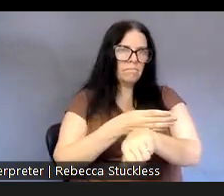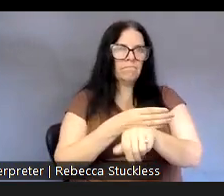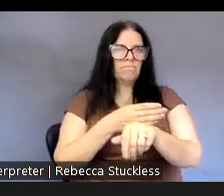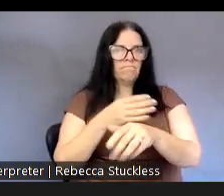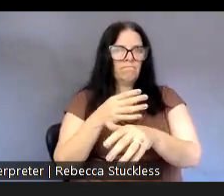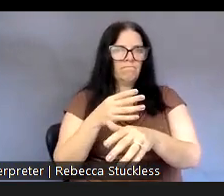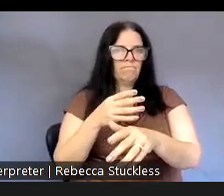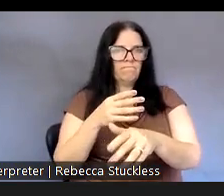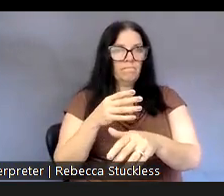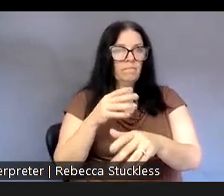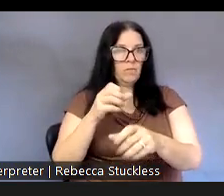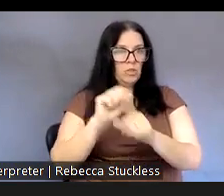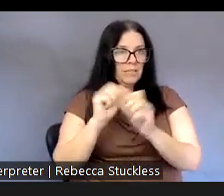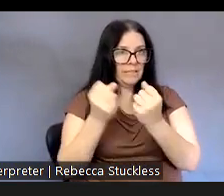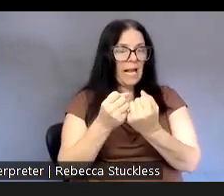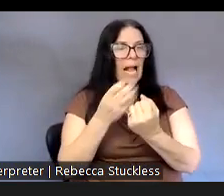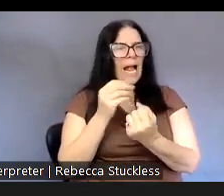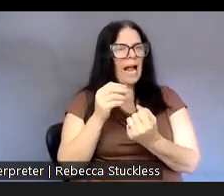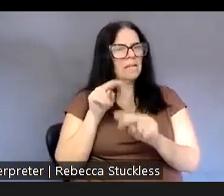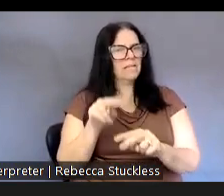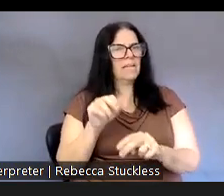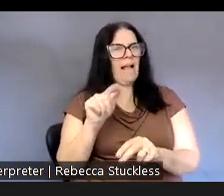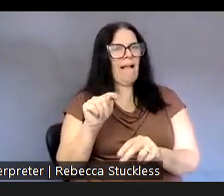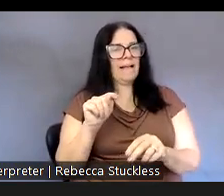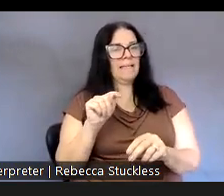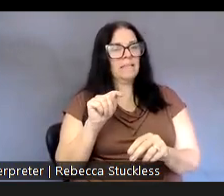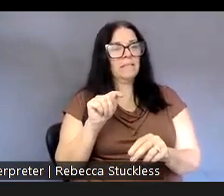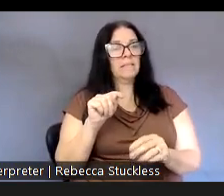and to privilege subjective truth over objective truth.